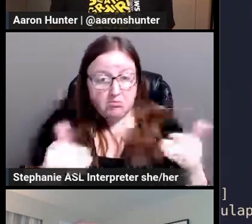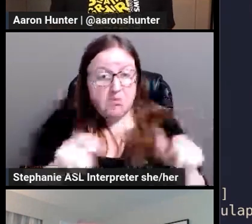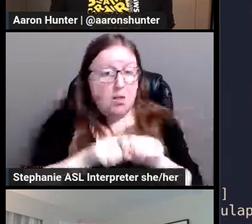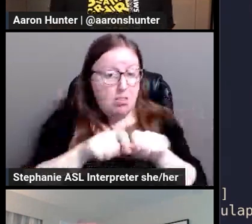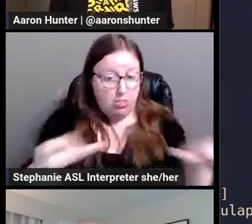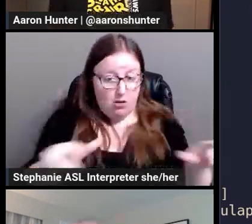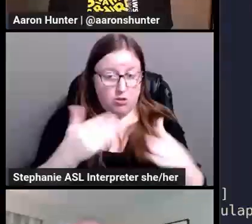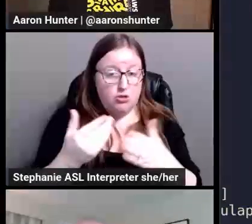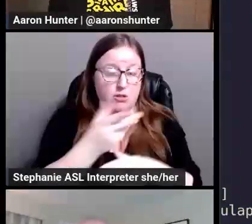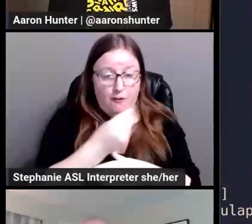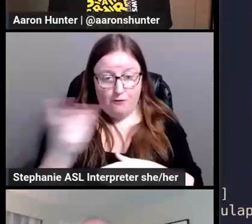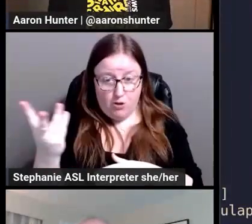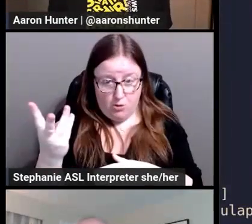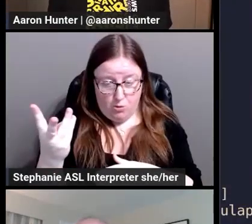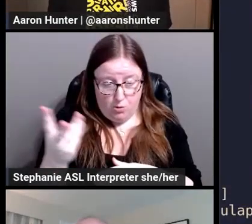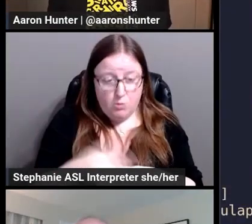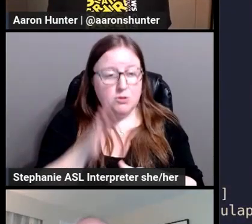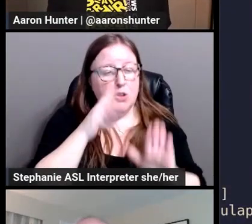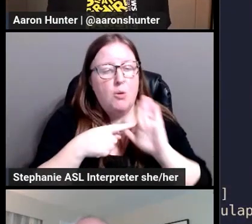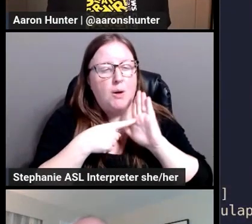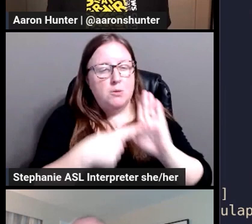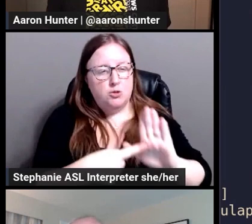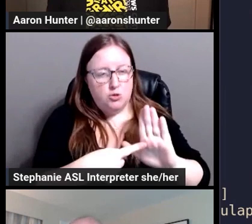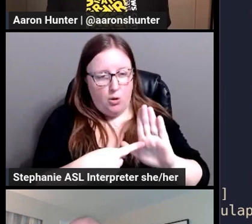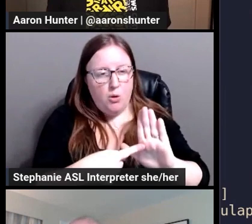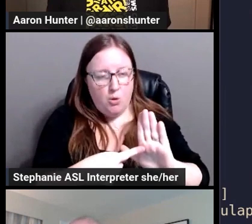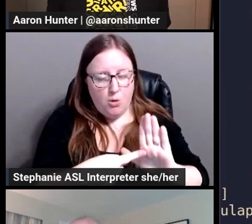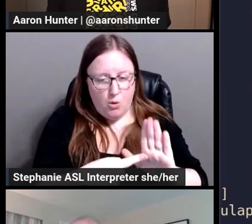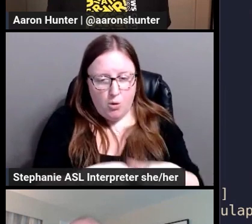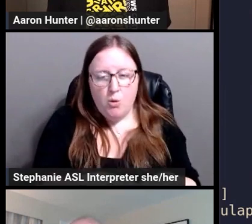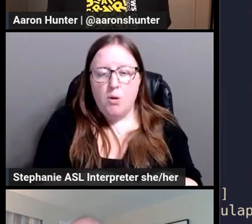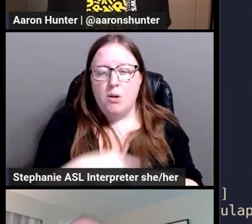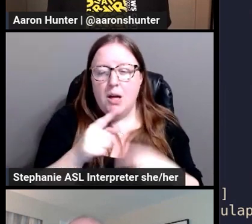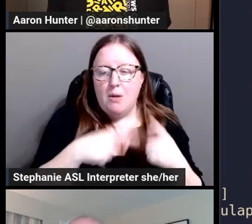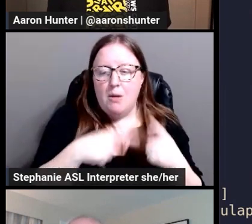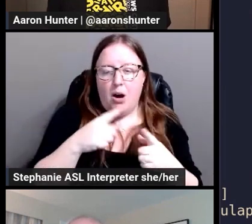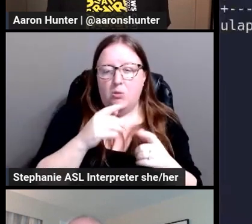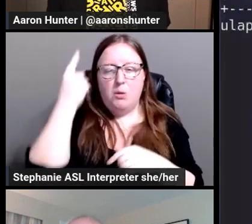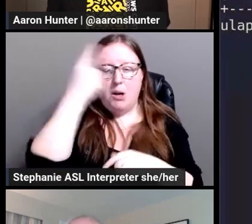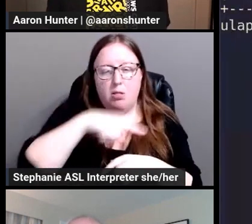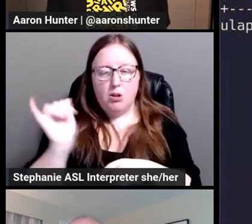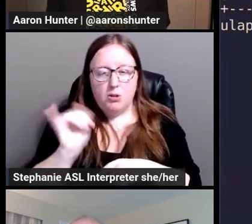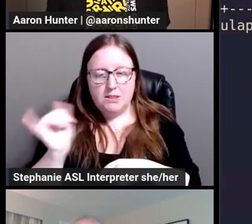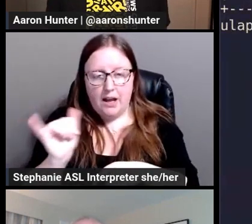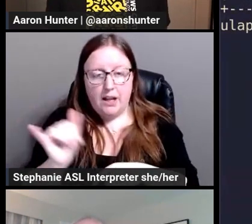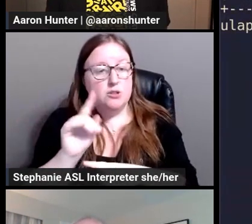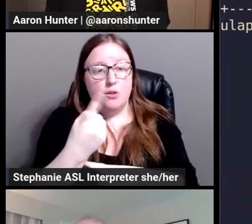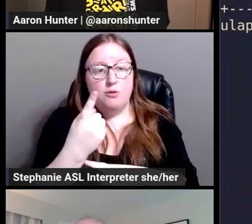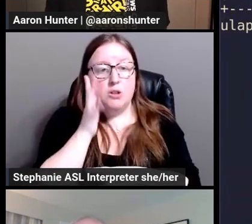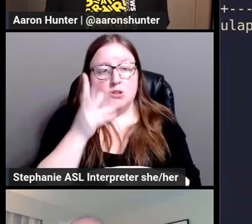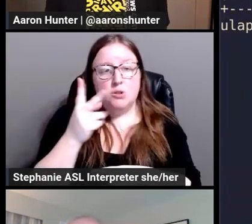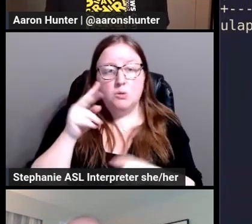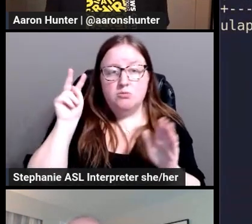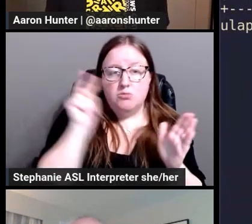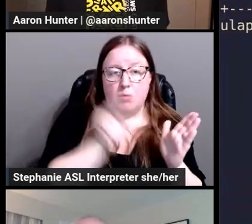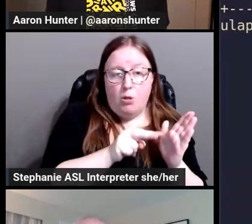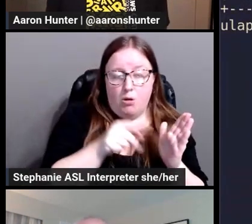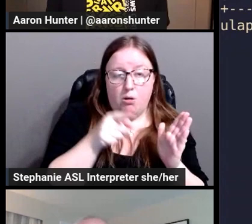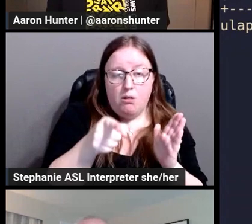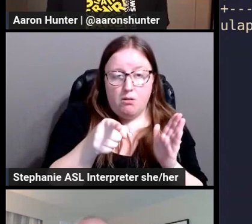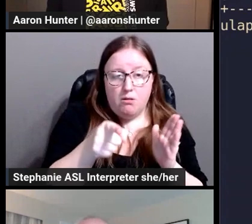these. So I'm going to show I'll show a little bit about how that works. So we're going to first switch over to one. This is